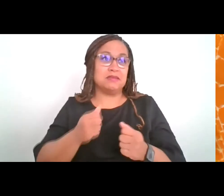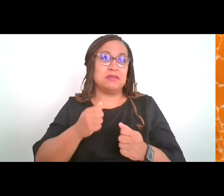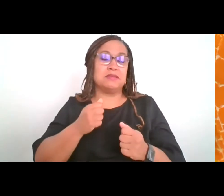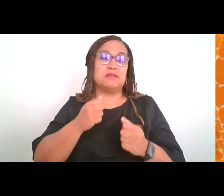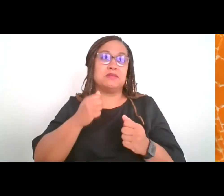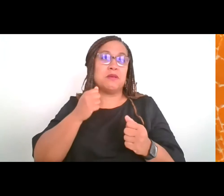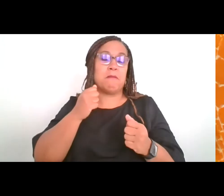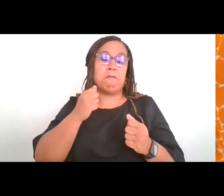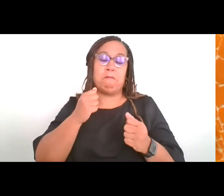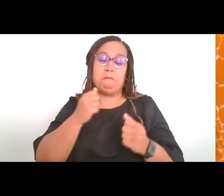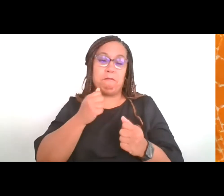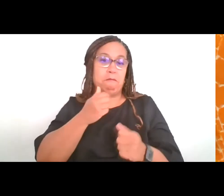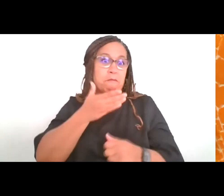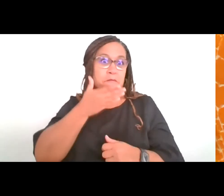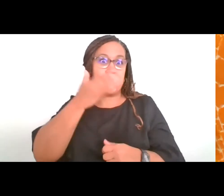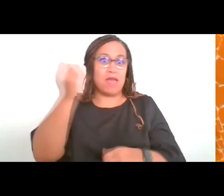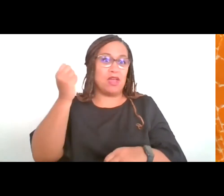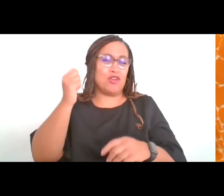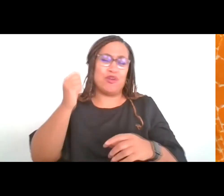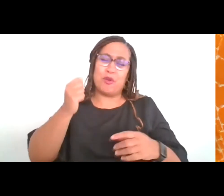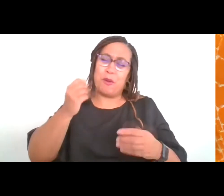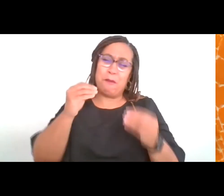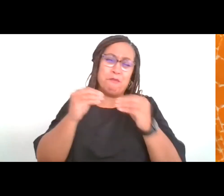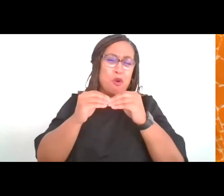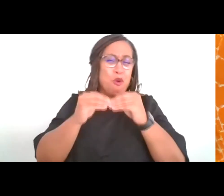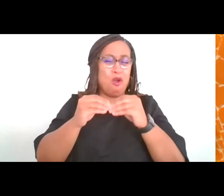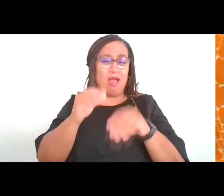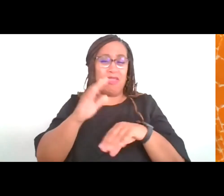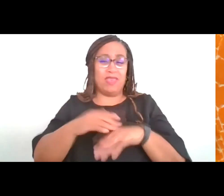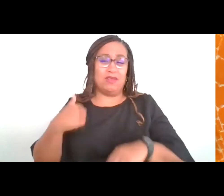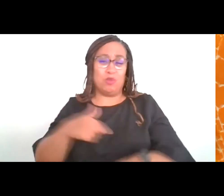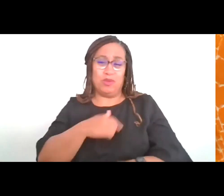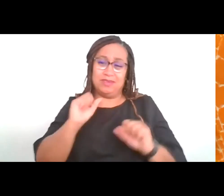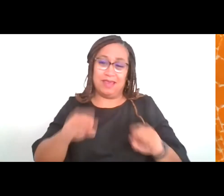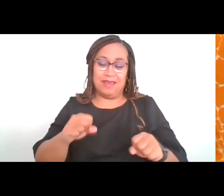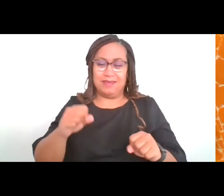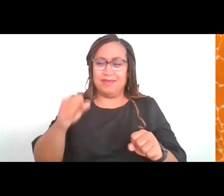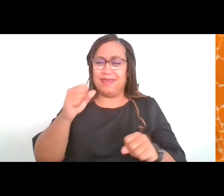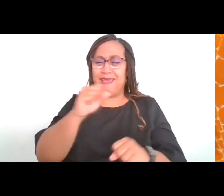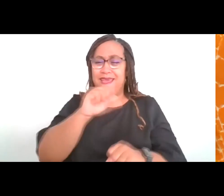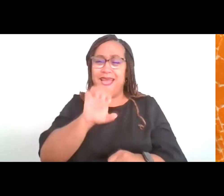ever be, ever do, ever want, ever know.